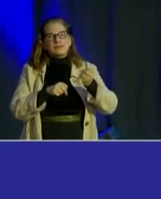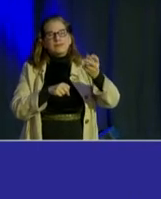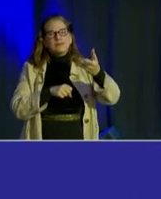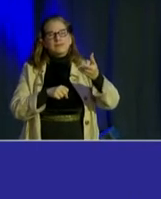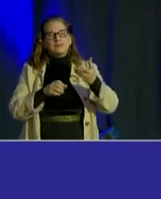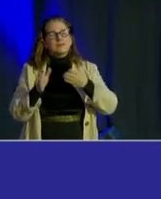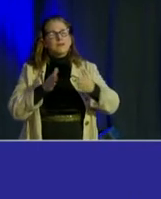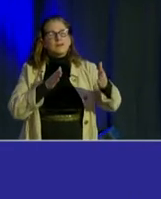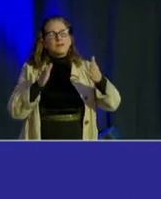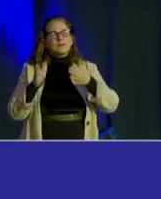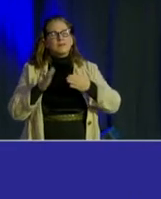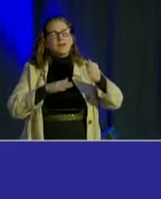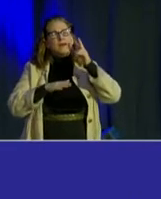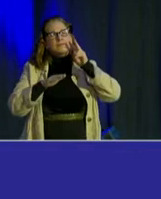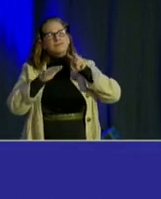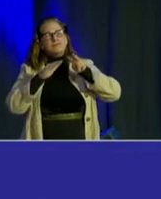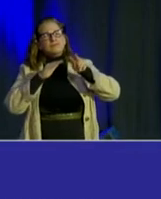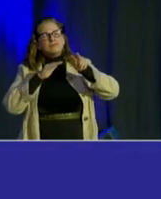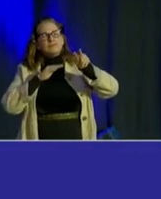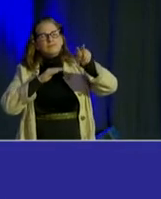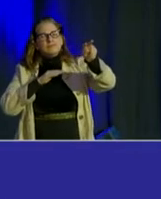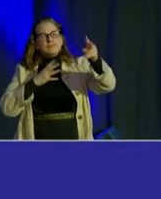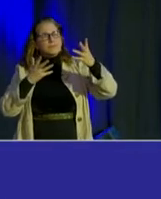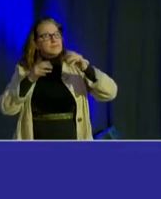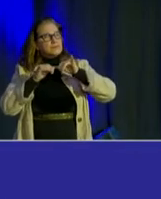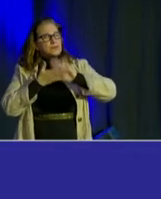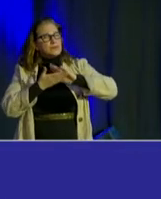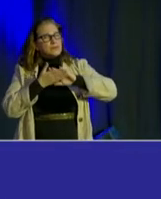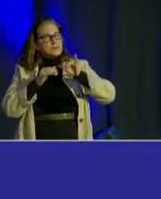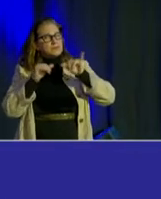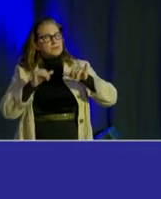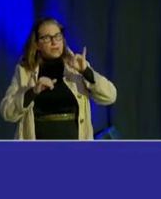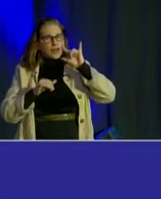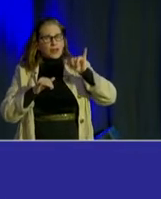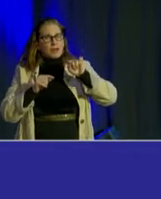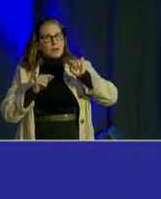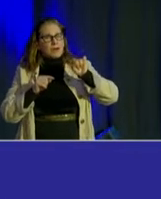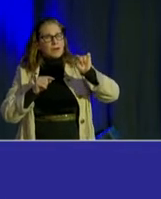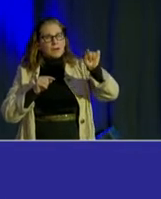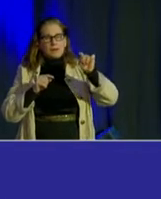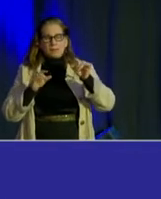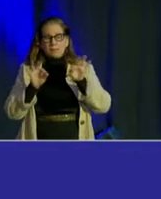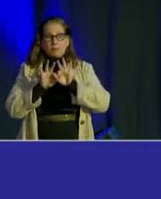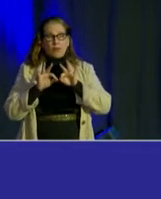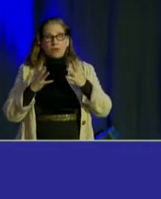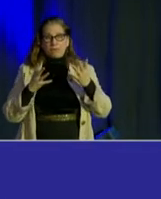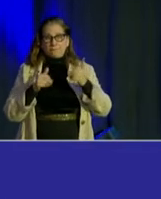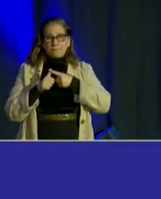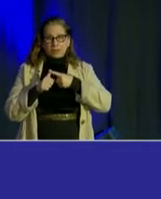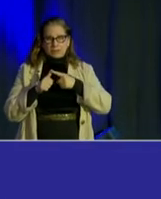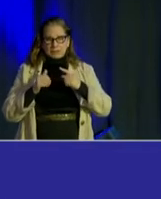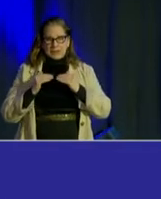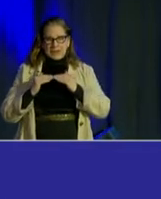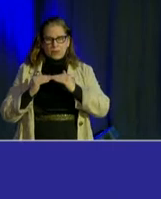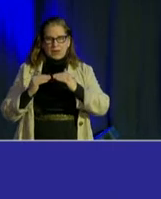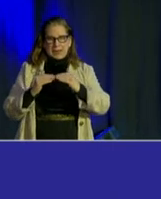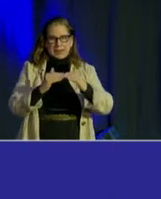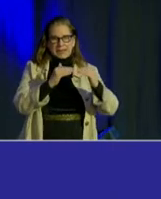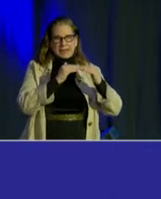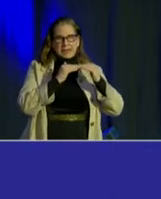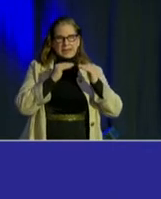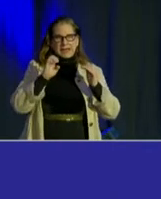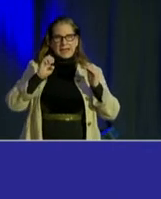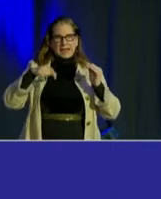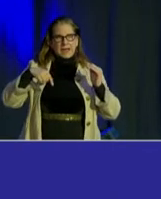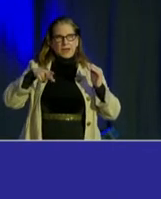in equity. And maybe the way we should all think about measuring our success is ensuring